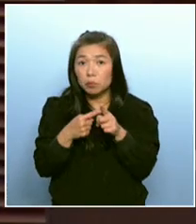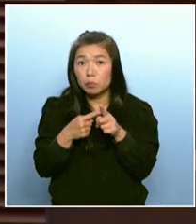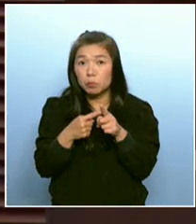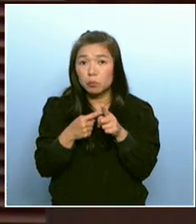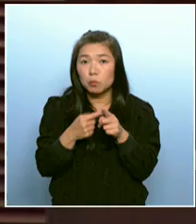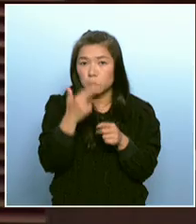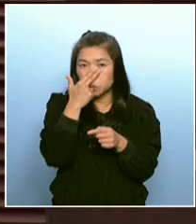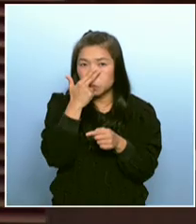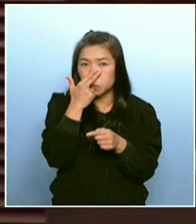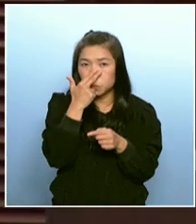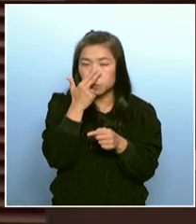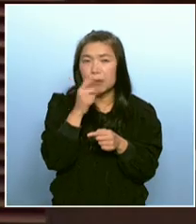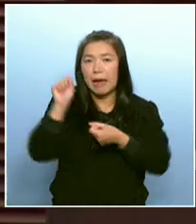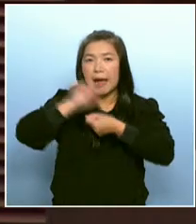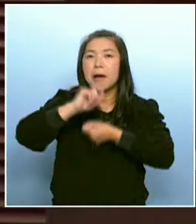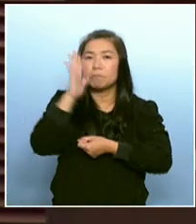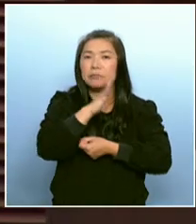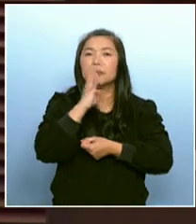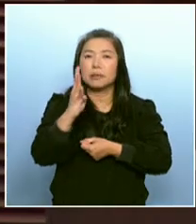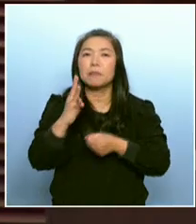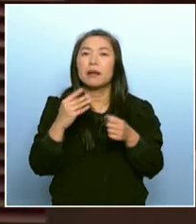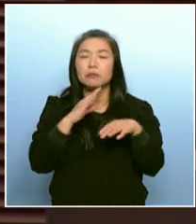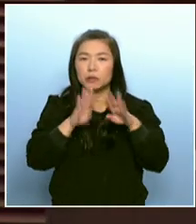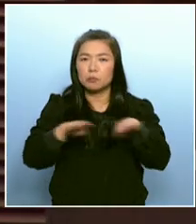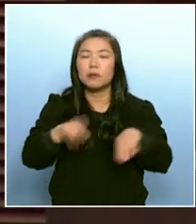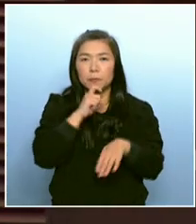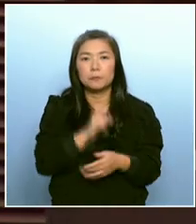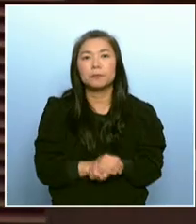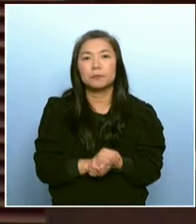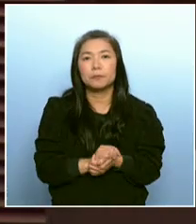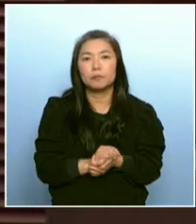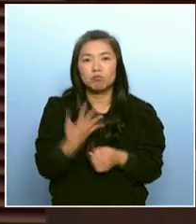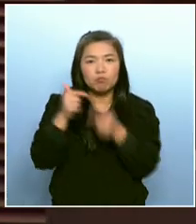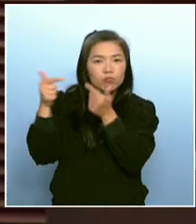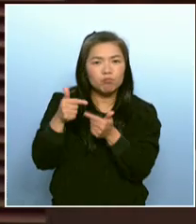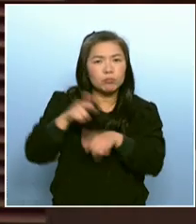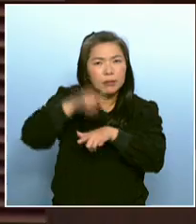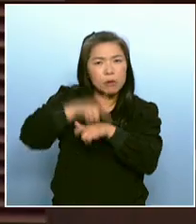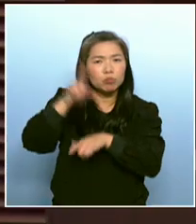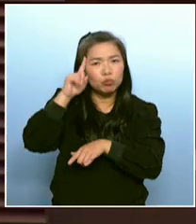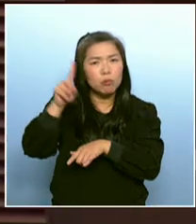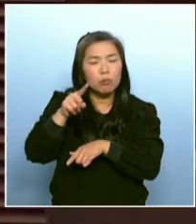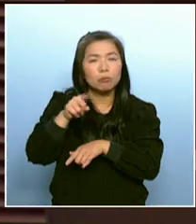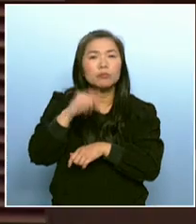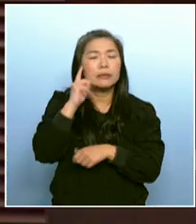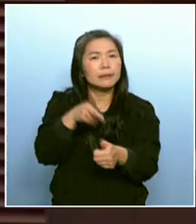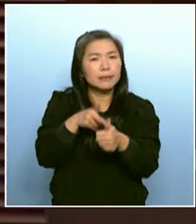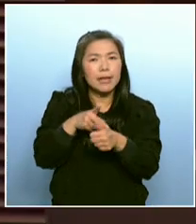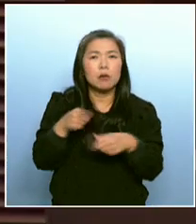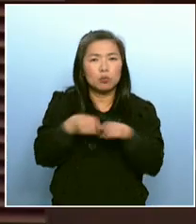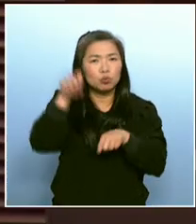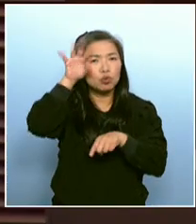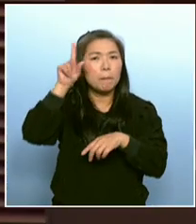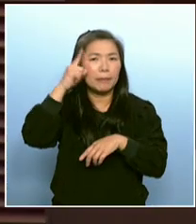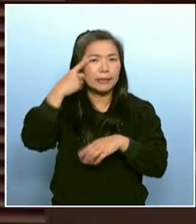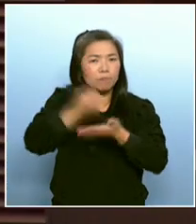3 years. The additional funding is expected to benefit a further 5,400 children. While we continue to carry